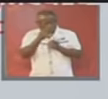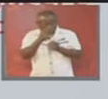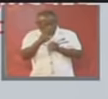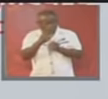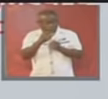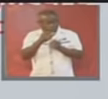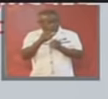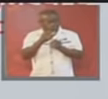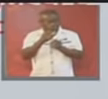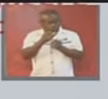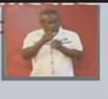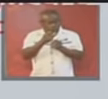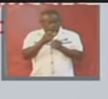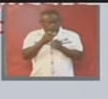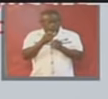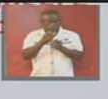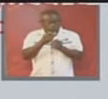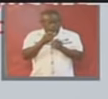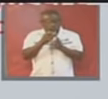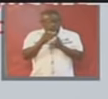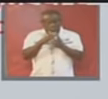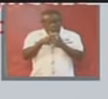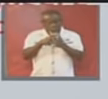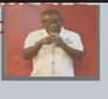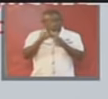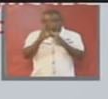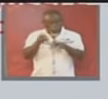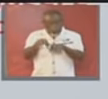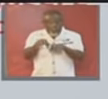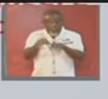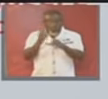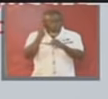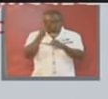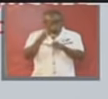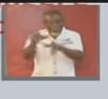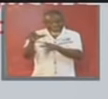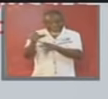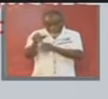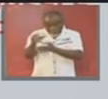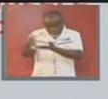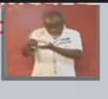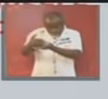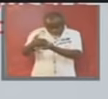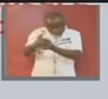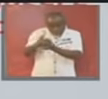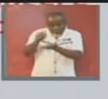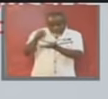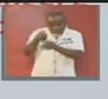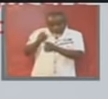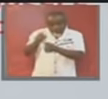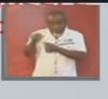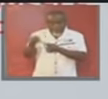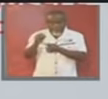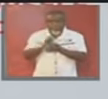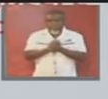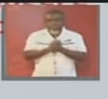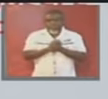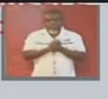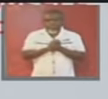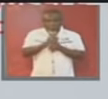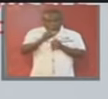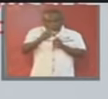criteria. The same is being done for all the CARICOM countries. These samples are sent to